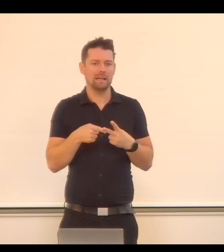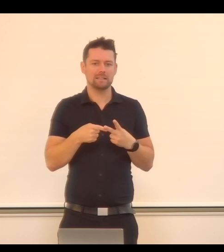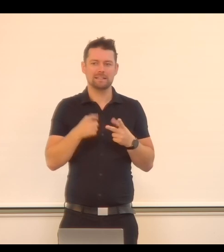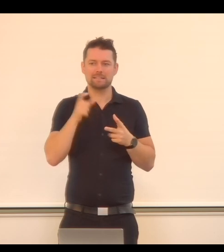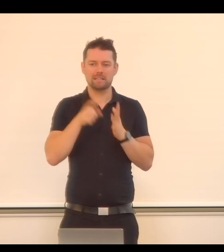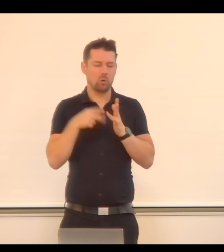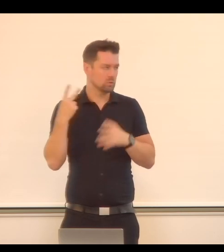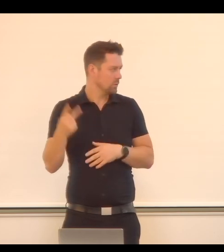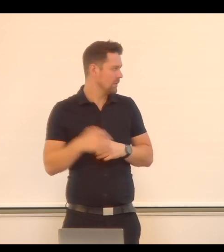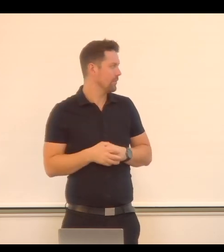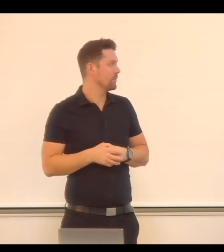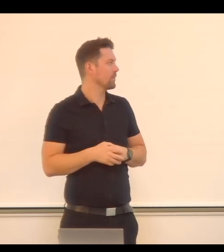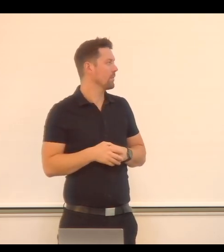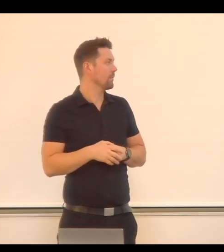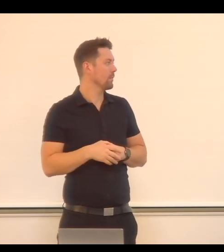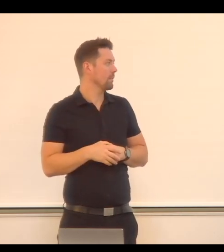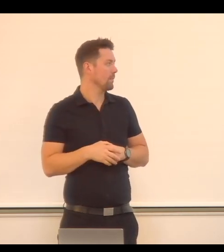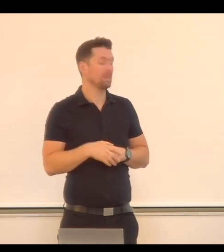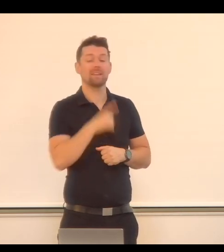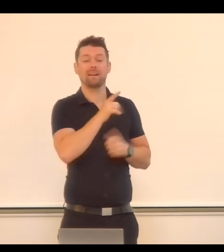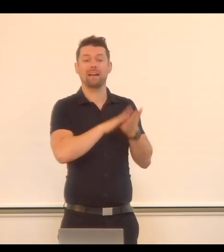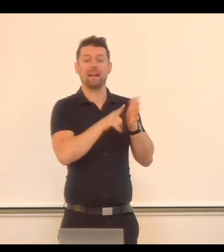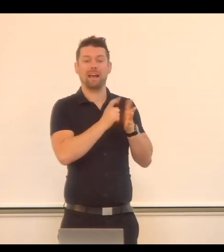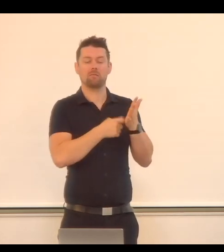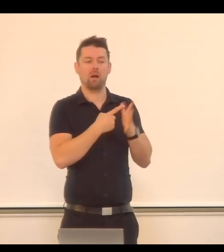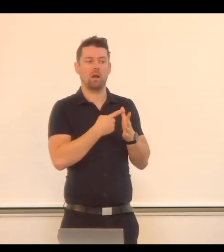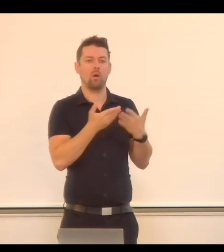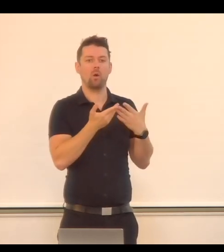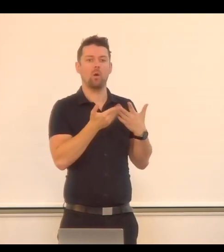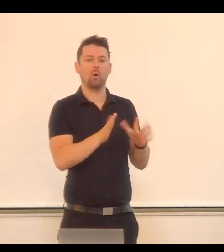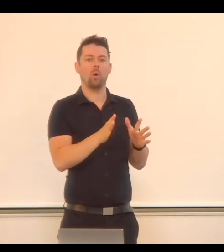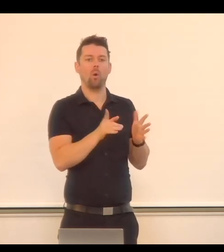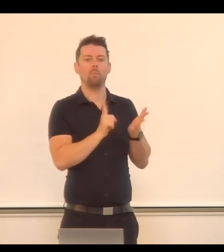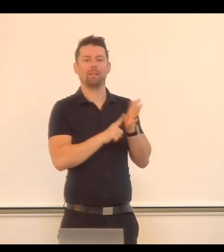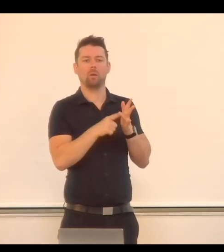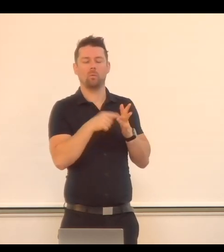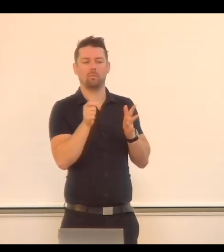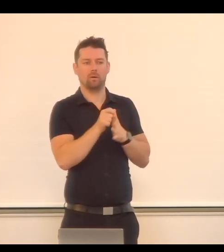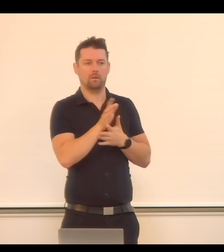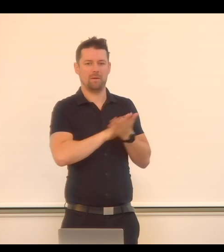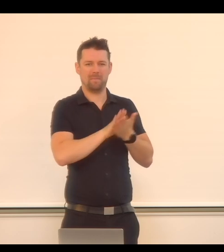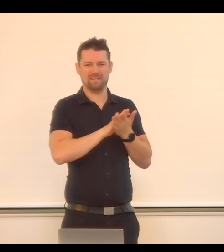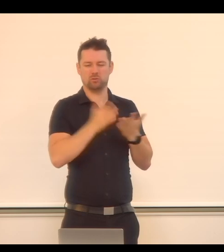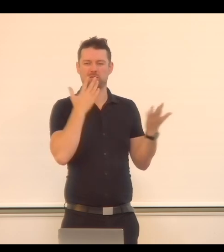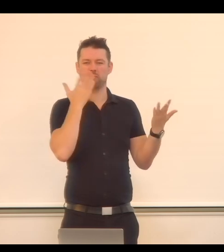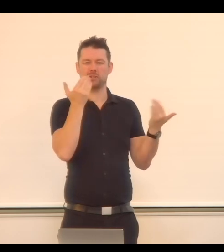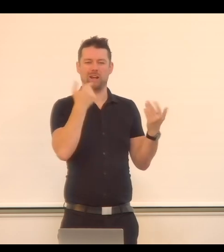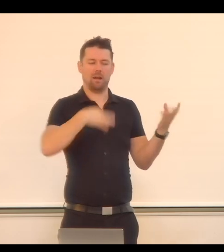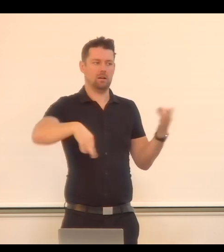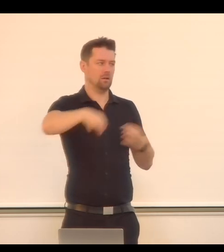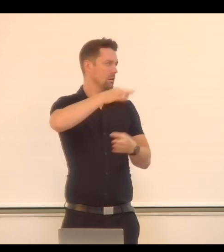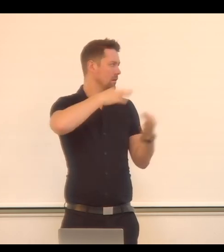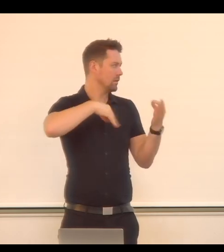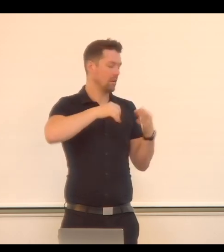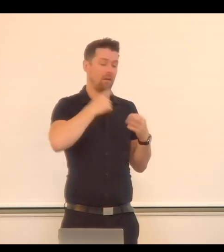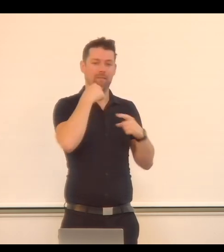in HERA, they just had an open loop system. So they were bringing in fresh air from outside in the high bay. And then fans would